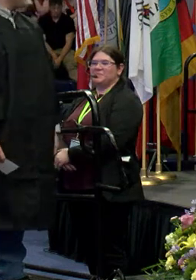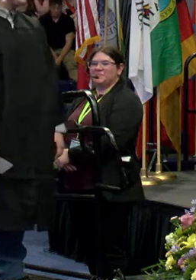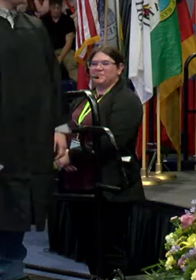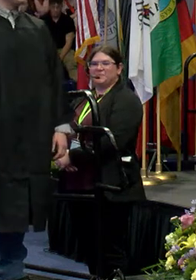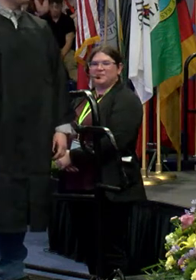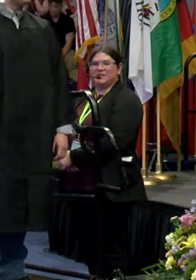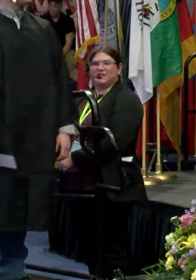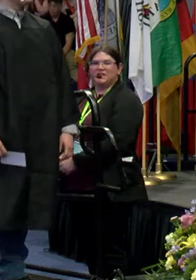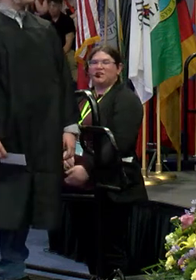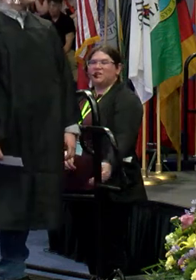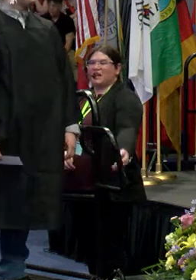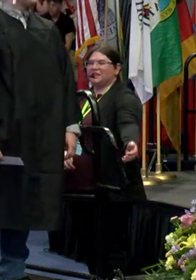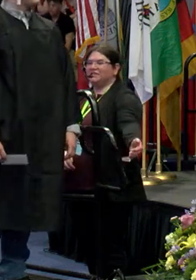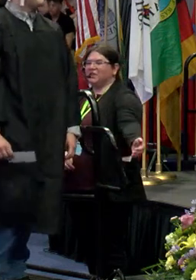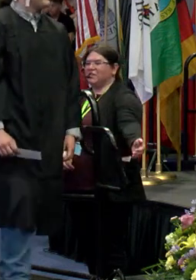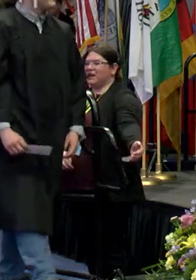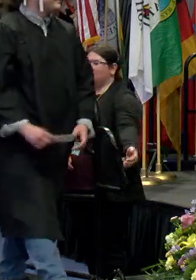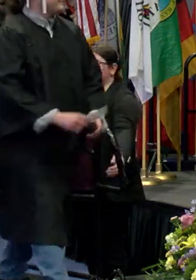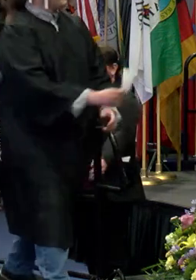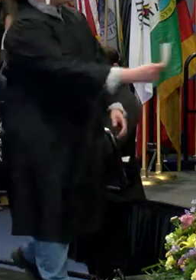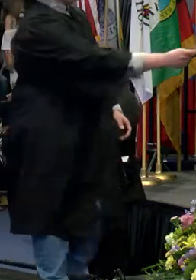Annabella Gibson.